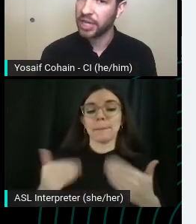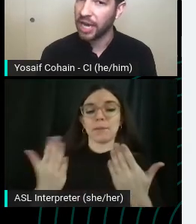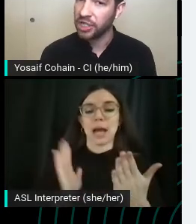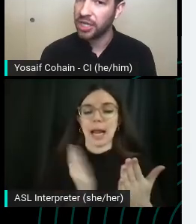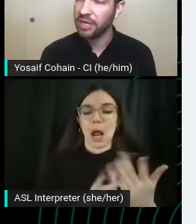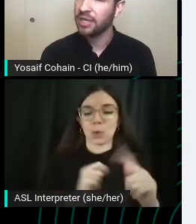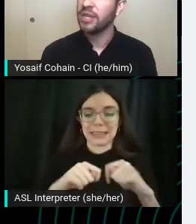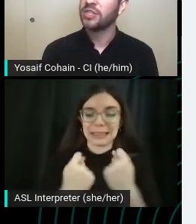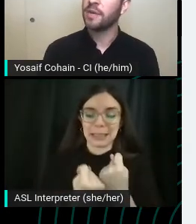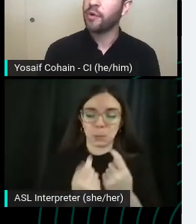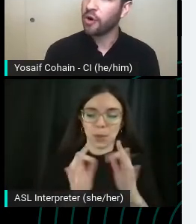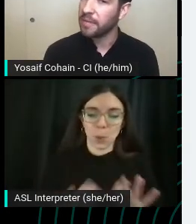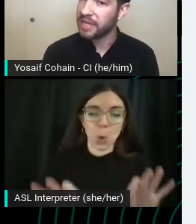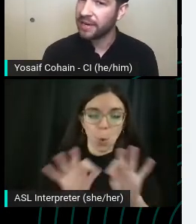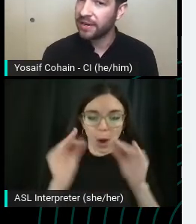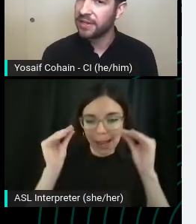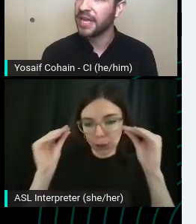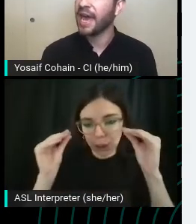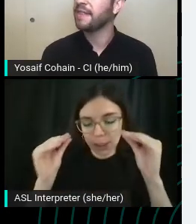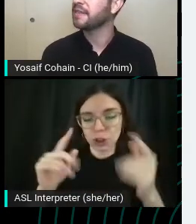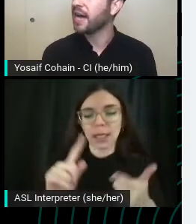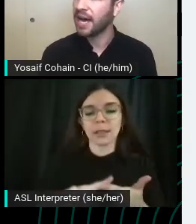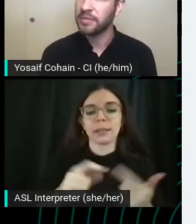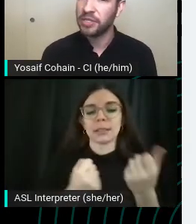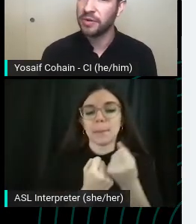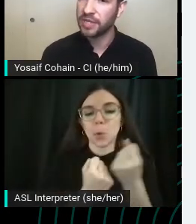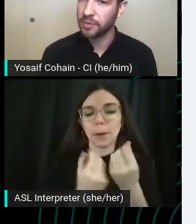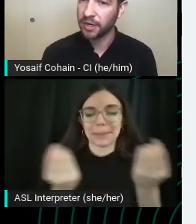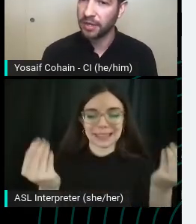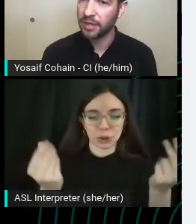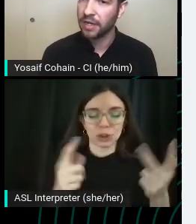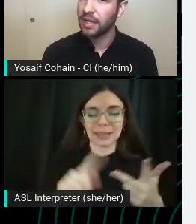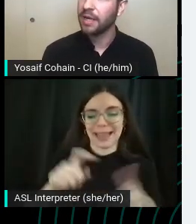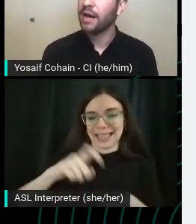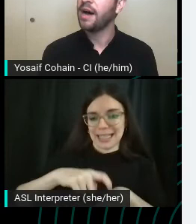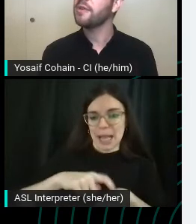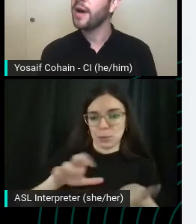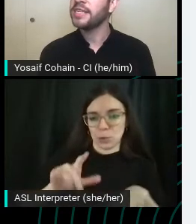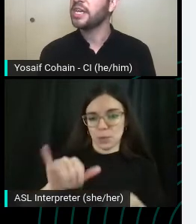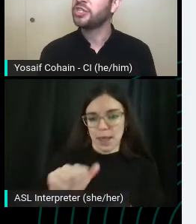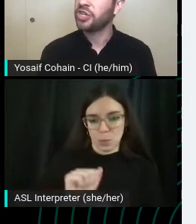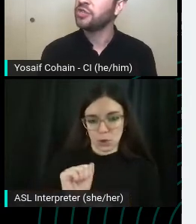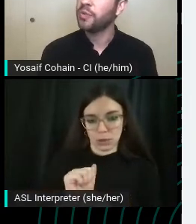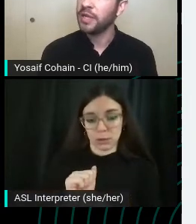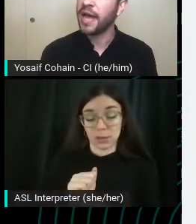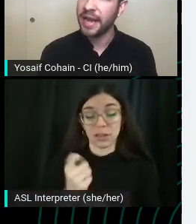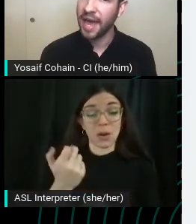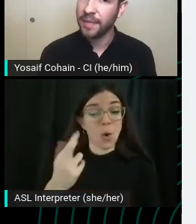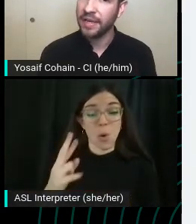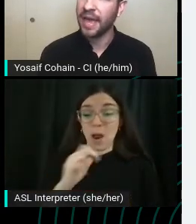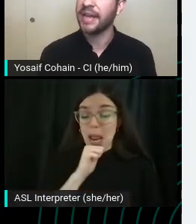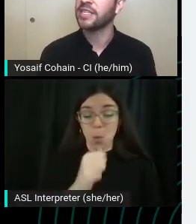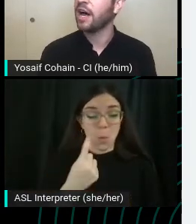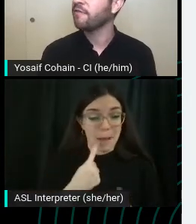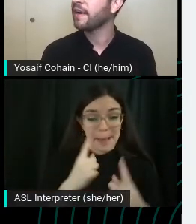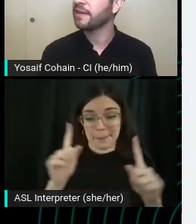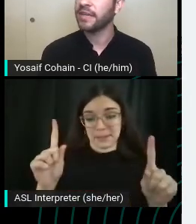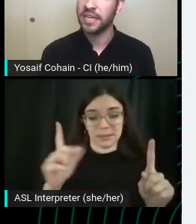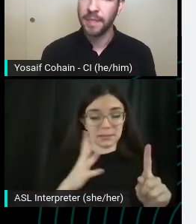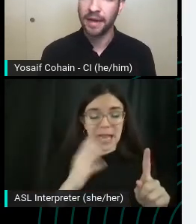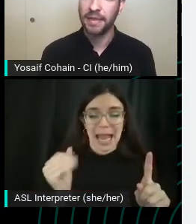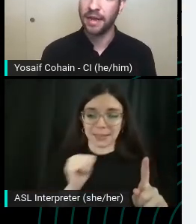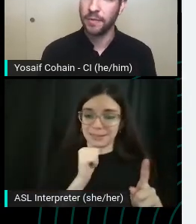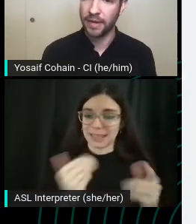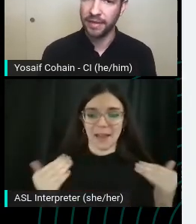core education, support materials, and the time to do this work. Otherwise, it just will not happen, and it's unfair